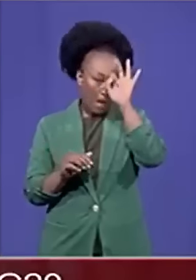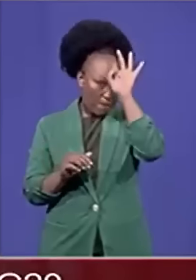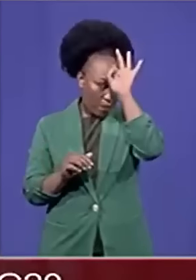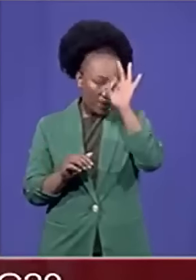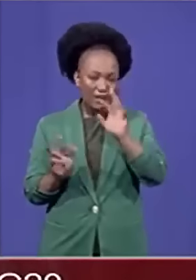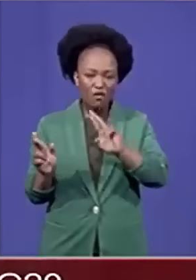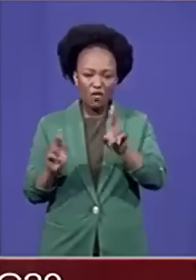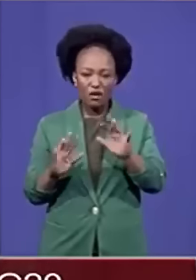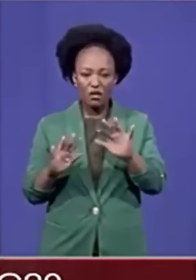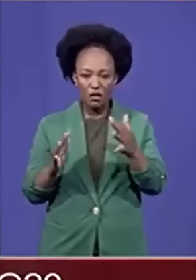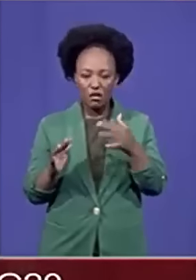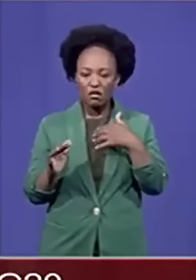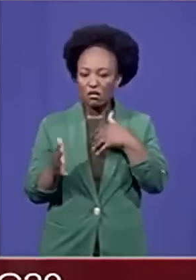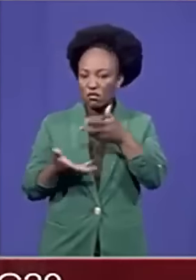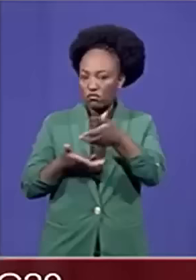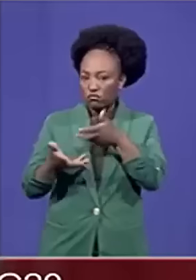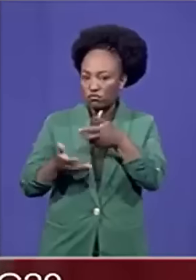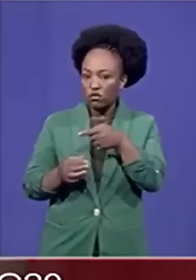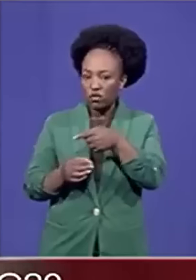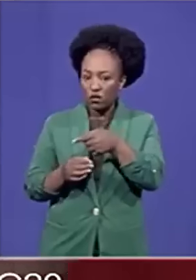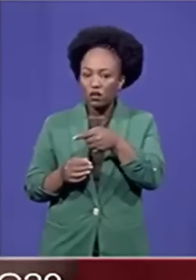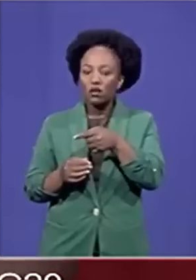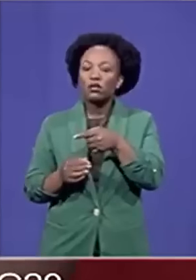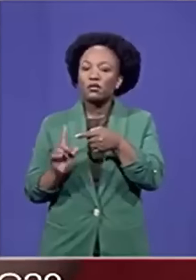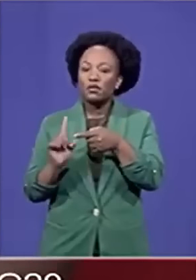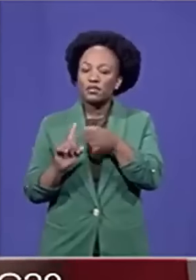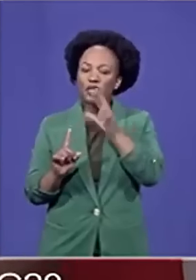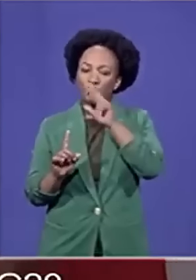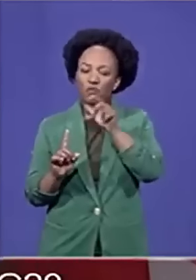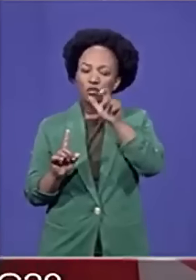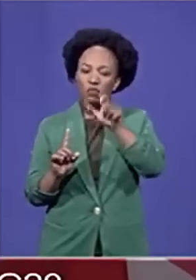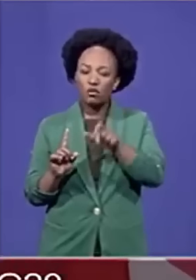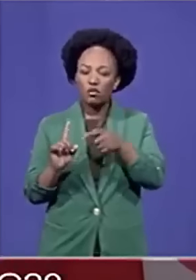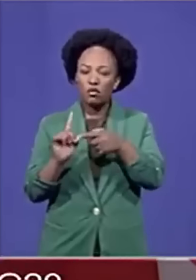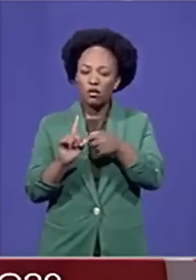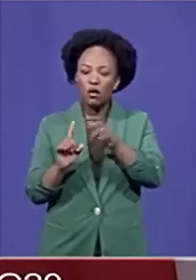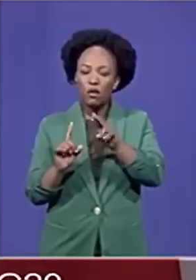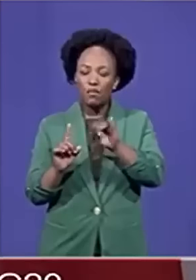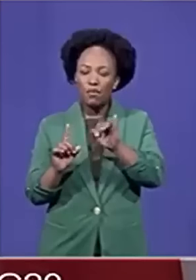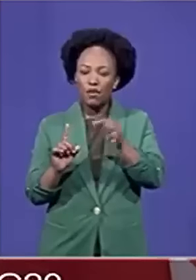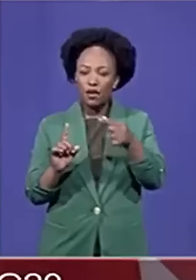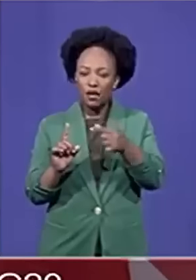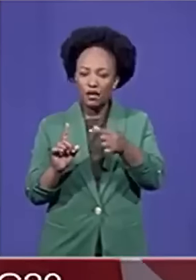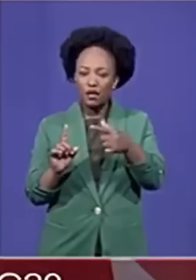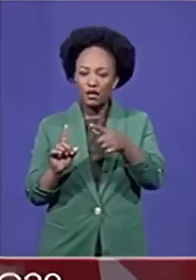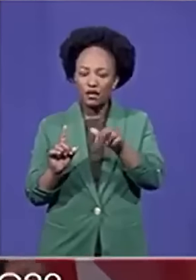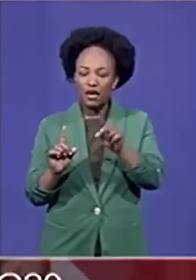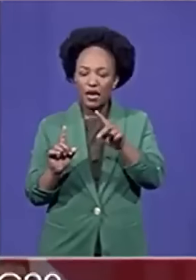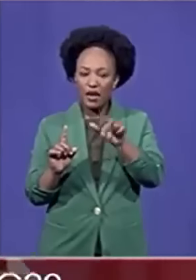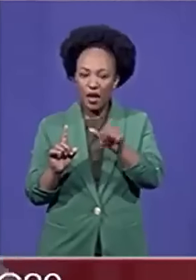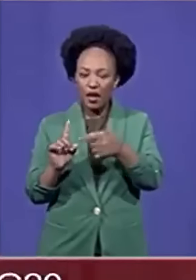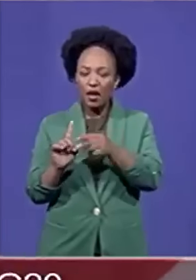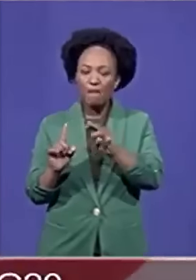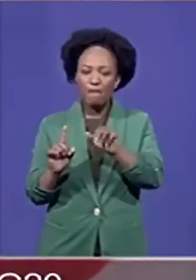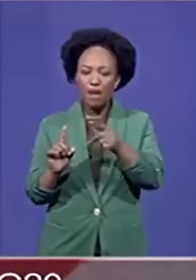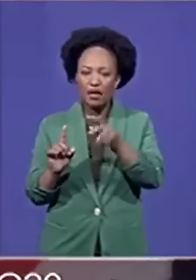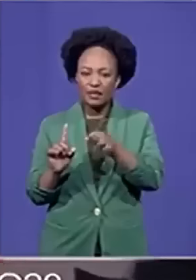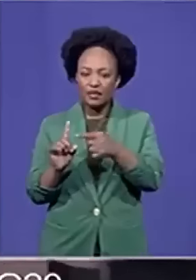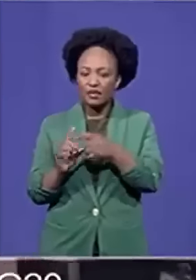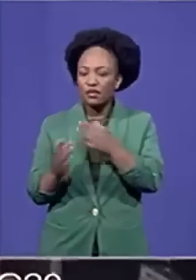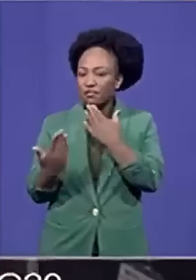itukiseditse ho lokae. Re tlo buisana le moedi wa sepolesa e leng Brigadier Athlenda Mathe. Brigadier, ke a o leboha,